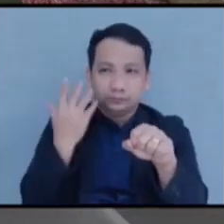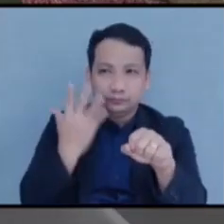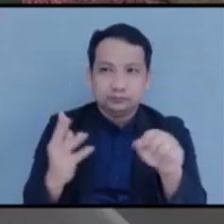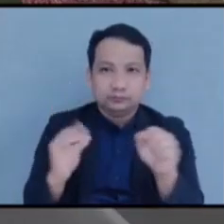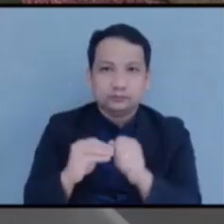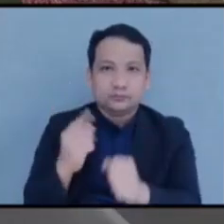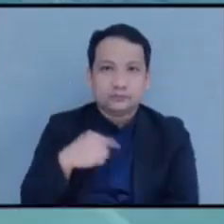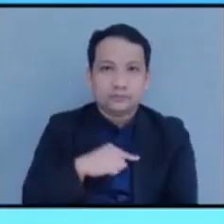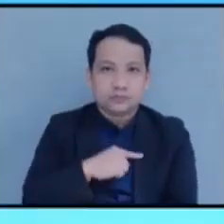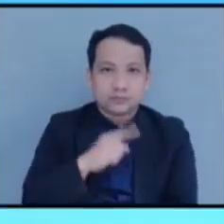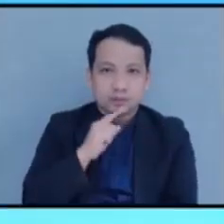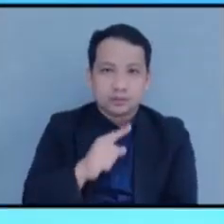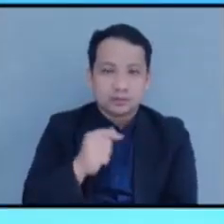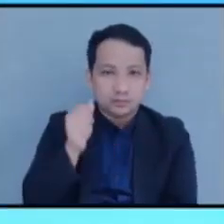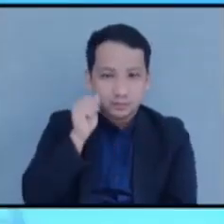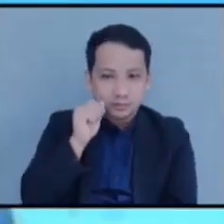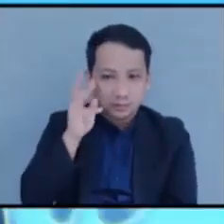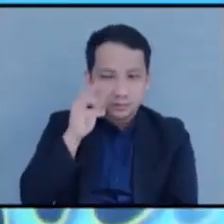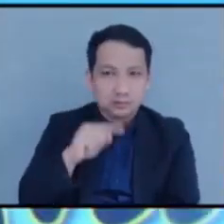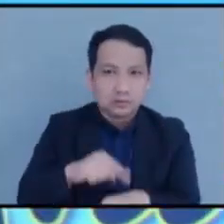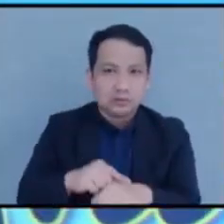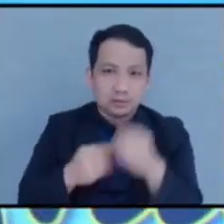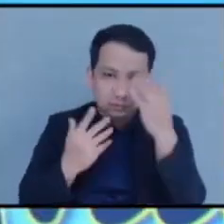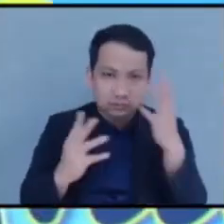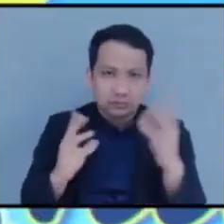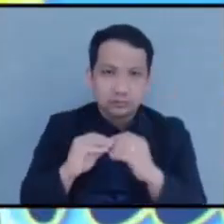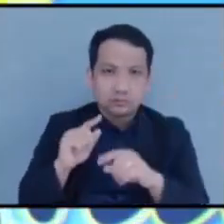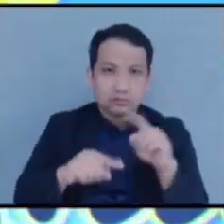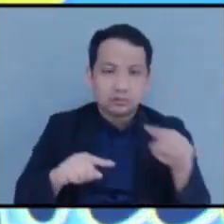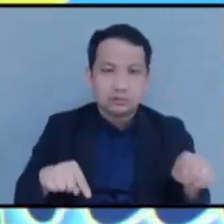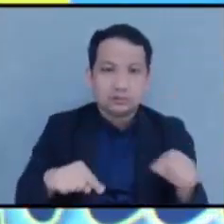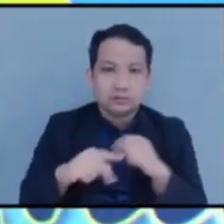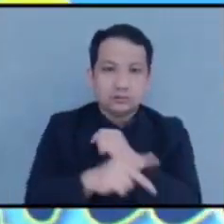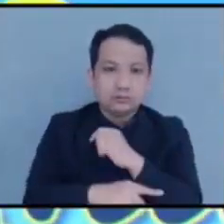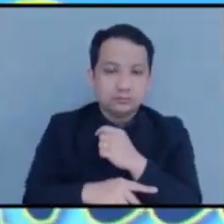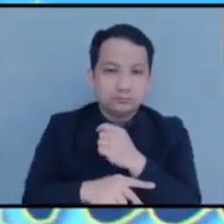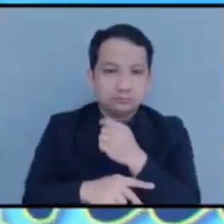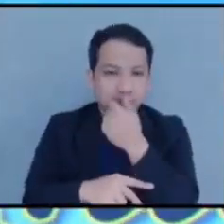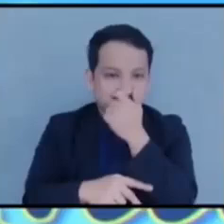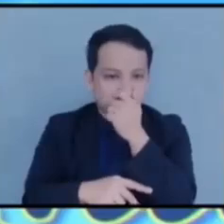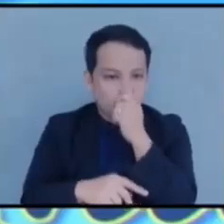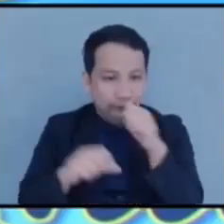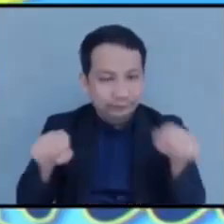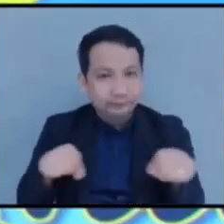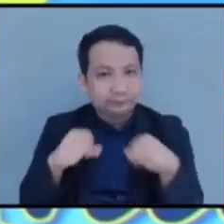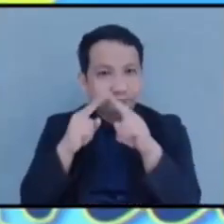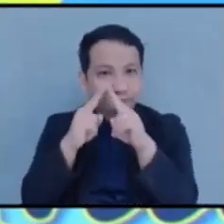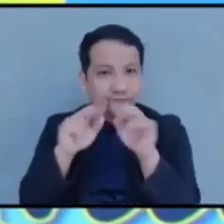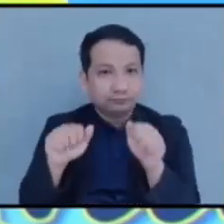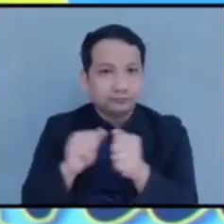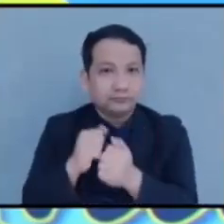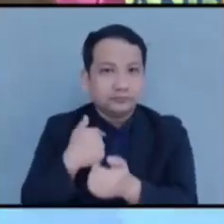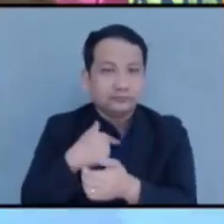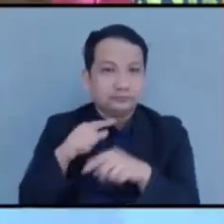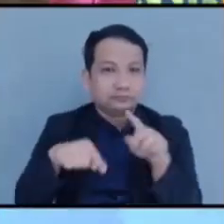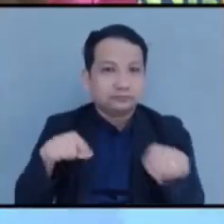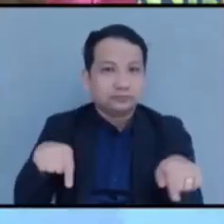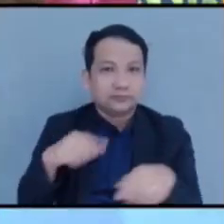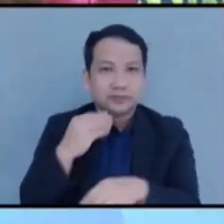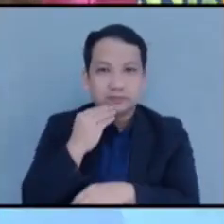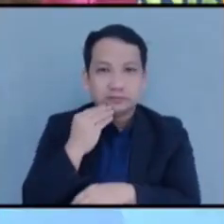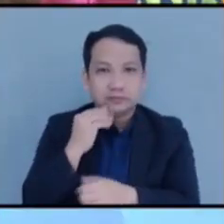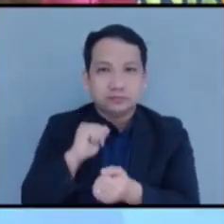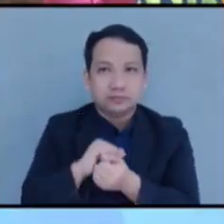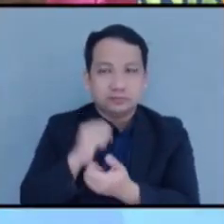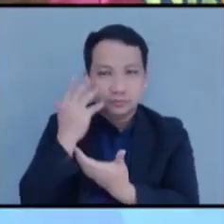also had an amazing time. We went to different places like the Eiffel Tower, and I also got to try different types of food, and you